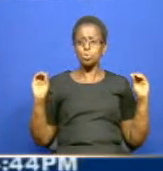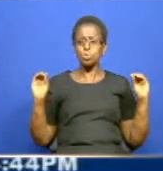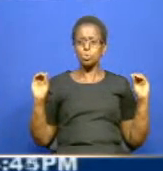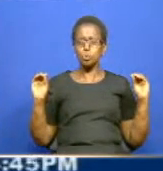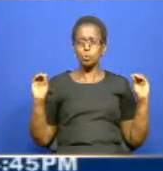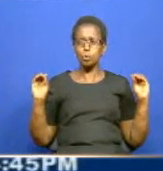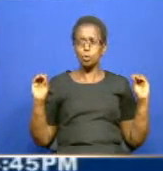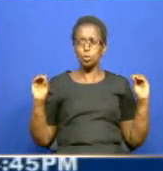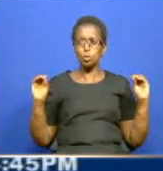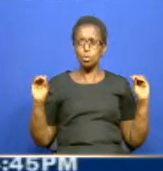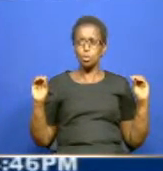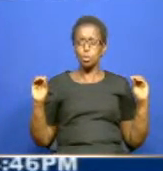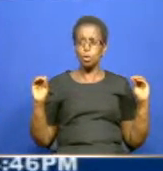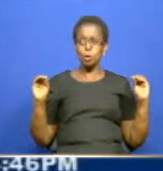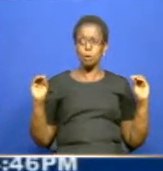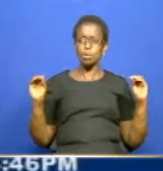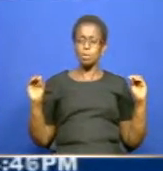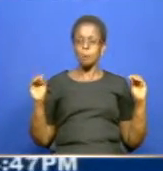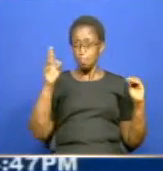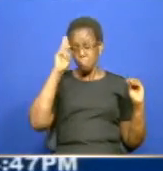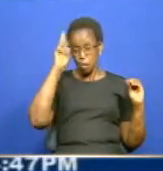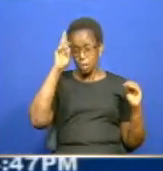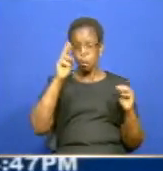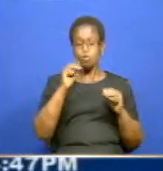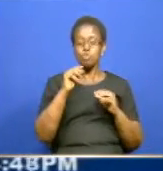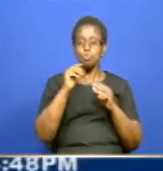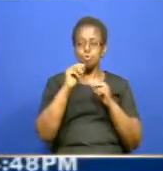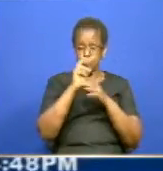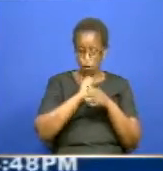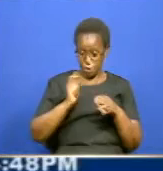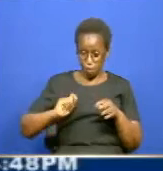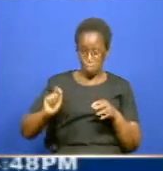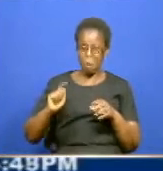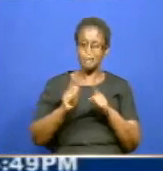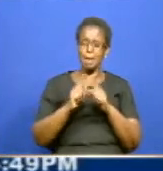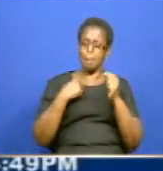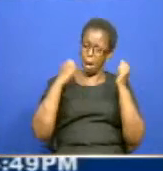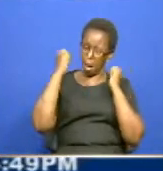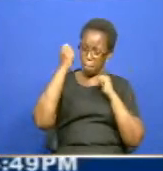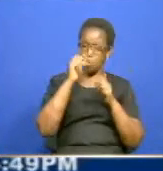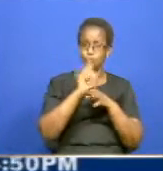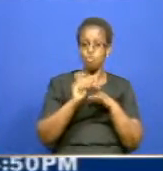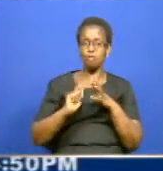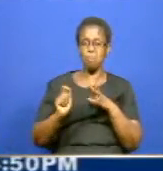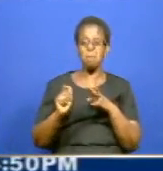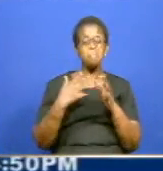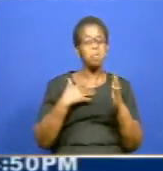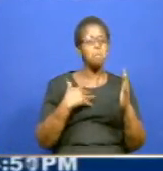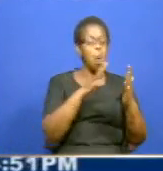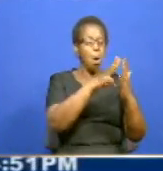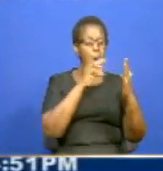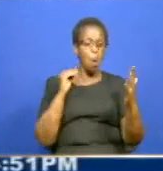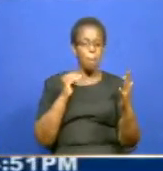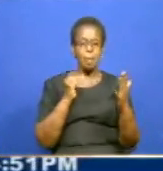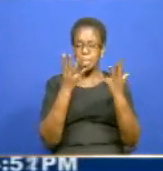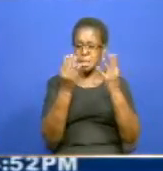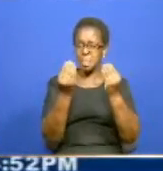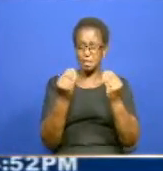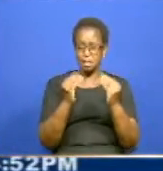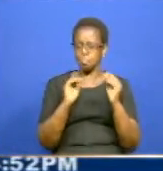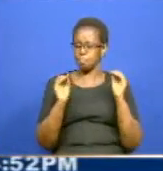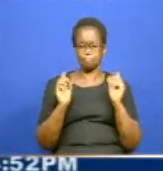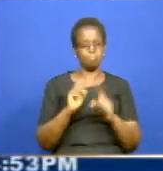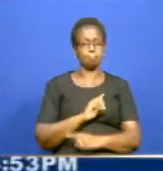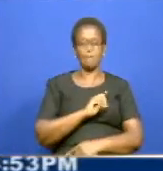Speaker, like army uniform, should not be easy to imitate. And it's dangerous if what Cherargei is